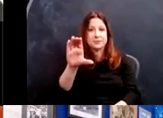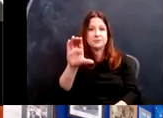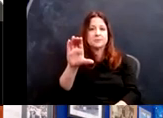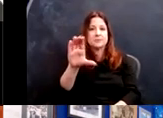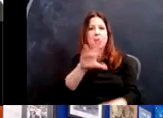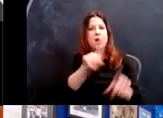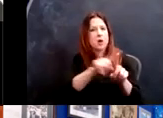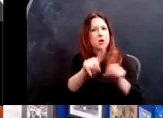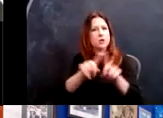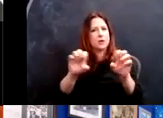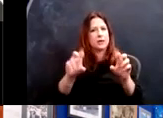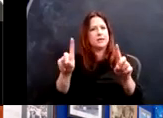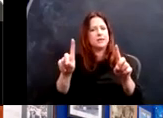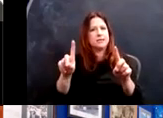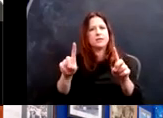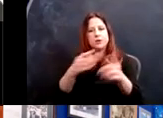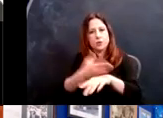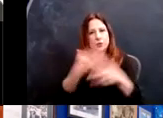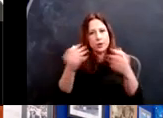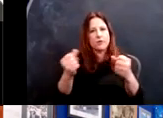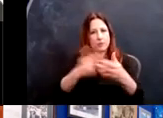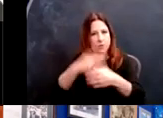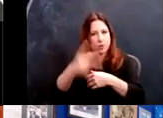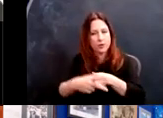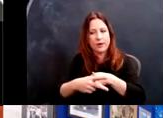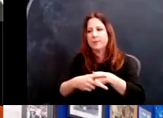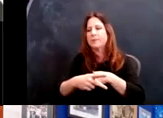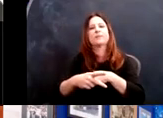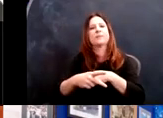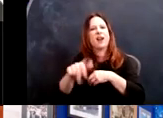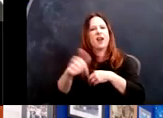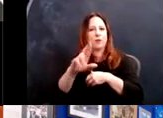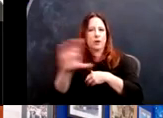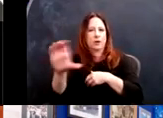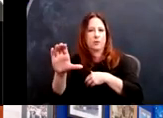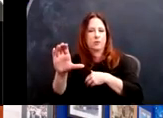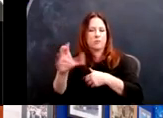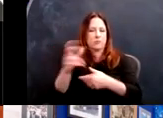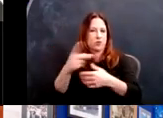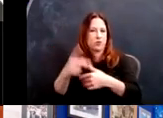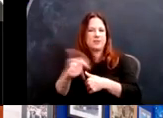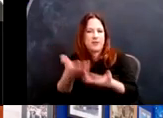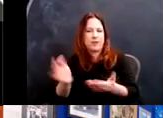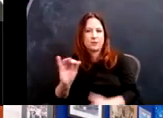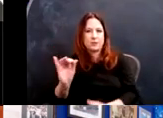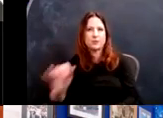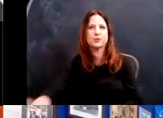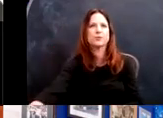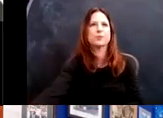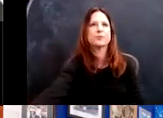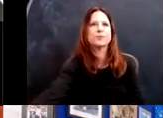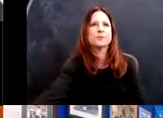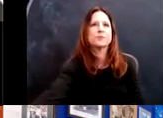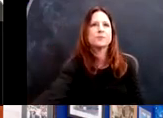ED recovery coach program, our DOC recovery coach program, and a bunch of other little things, right? So I have